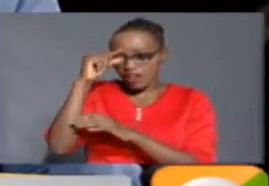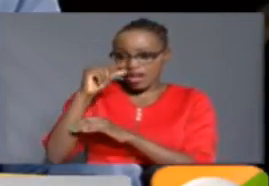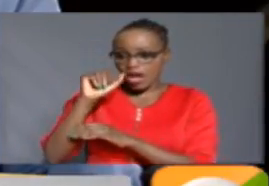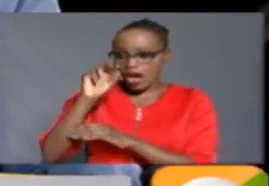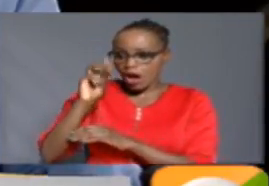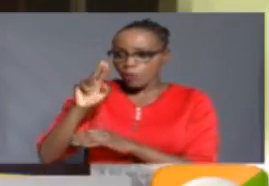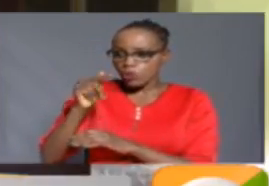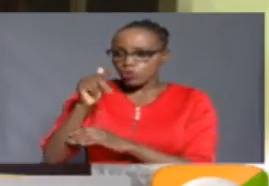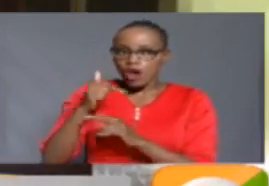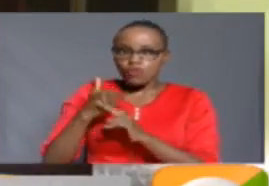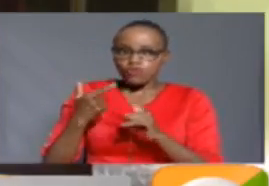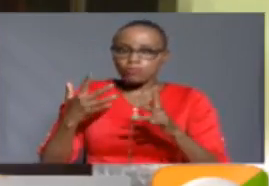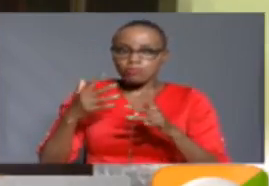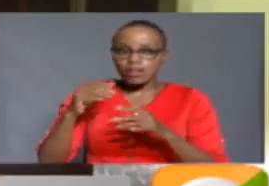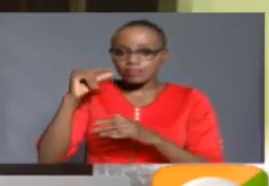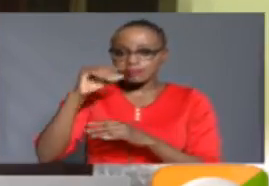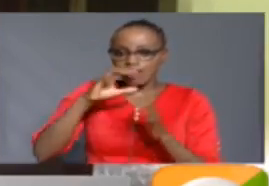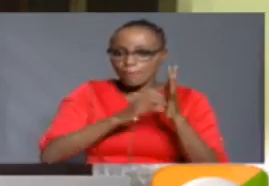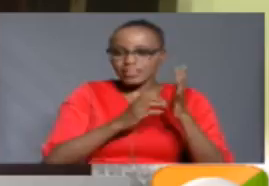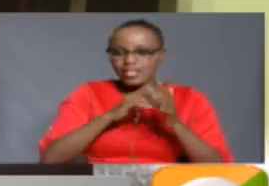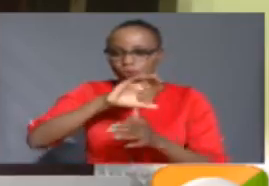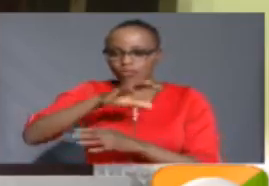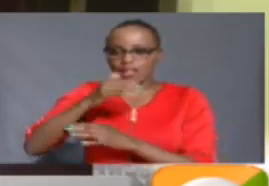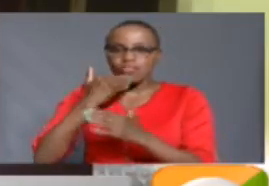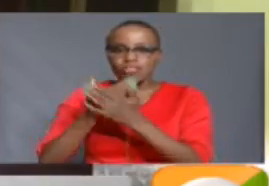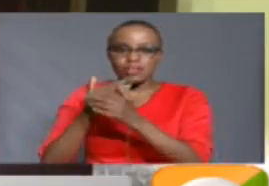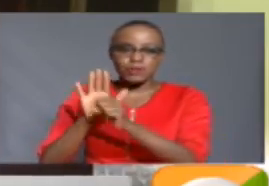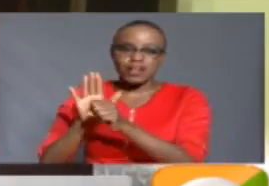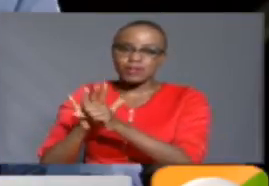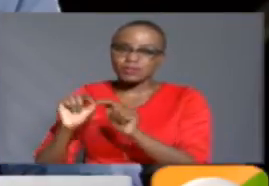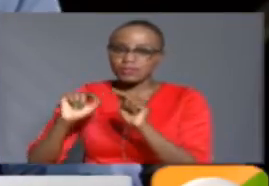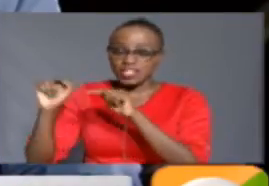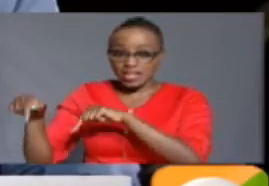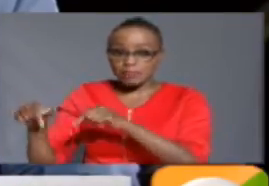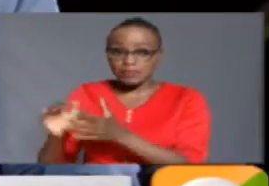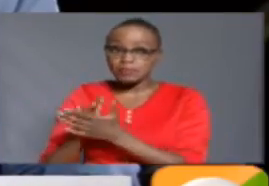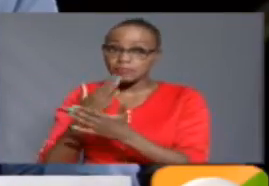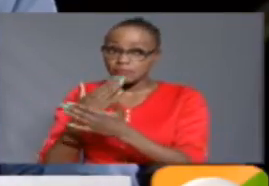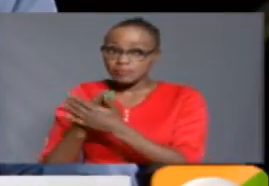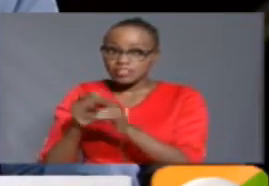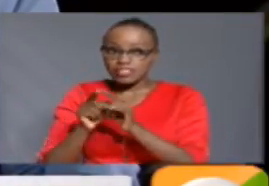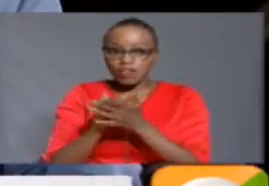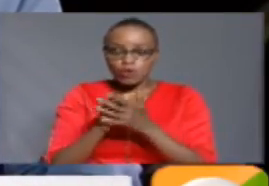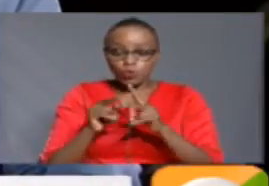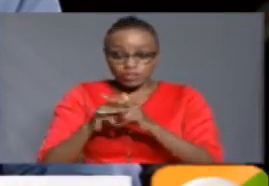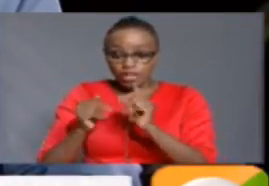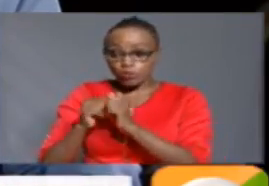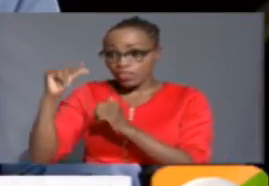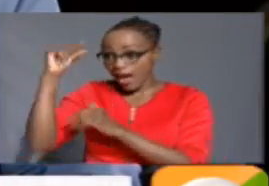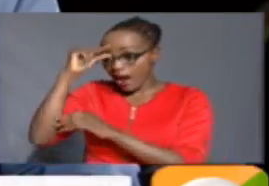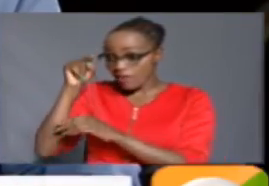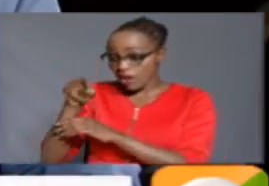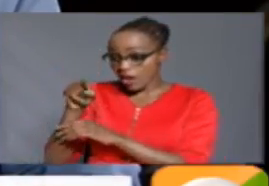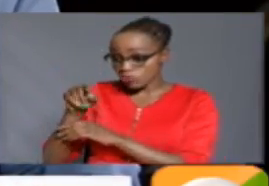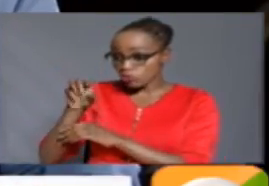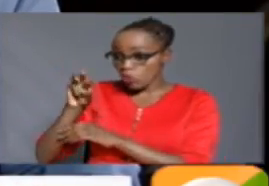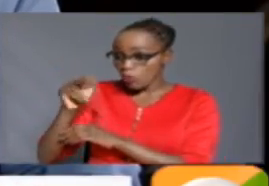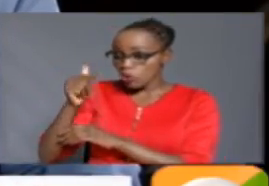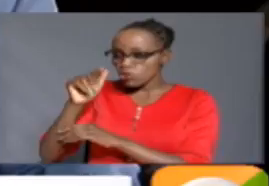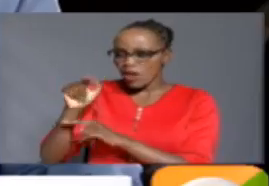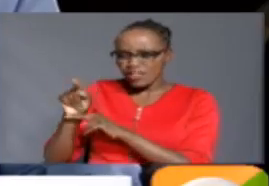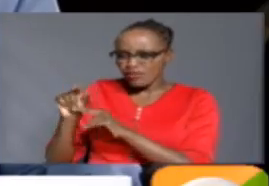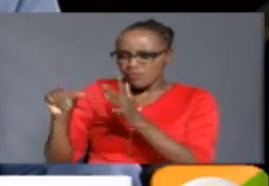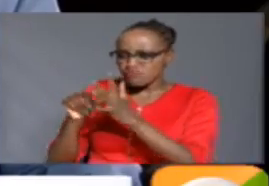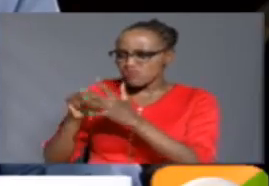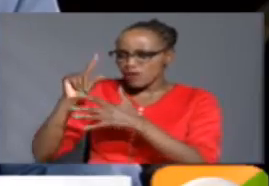Mutua from the great people of Machakos County. Thank you so much for making time for us. And Governor Mutua, I'll start with you. What, in your view, is ailing